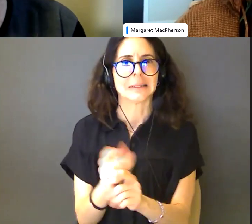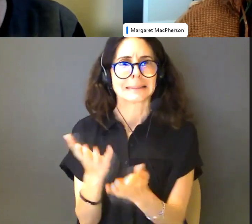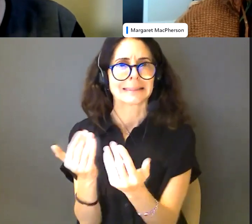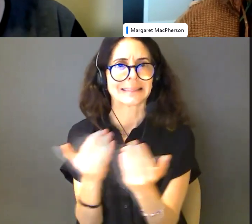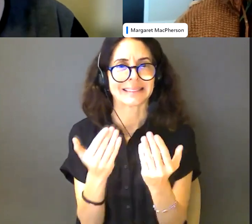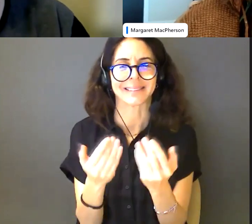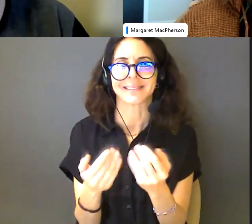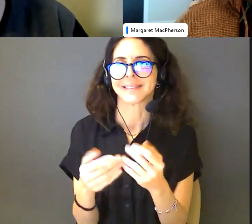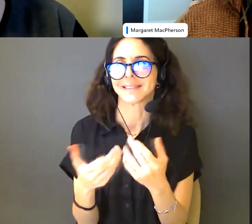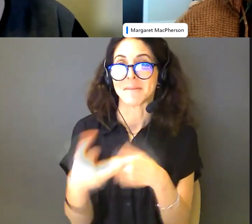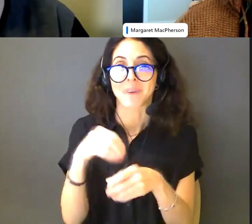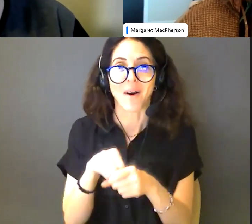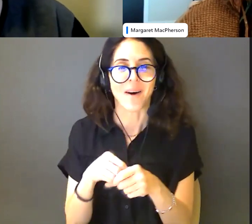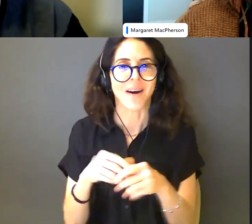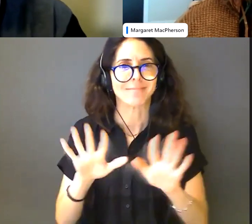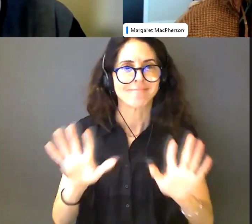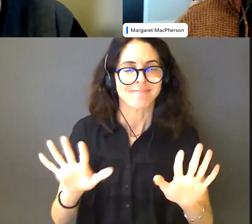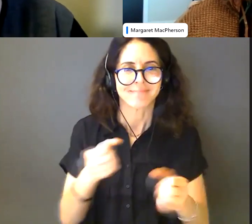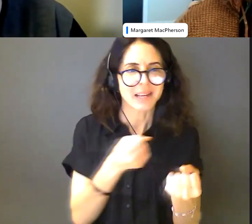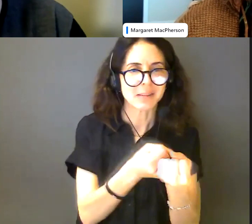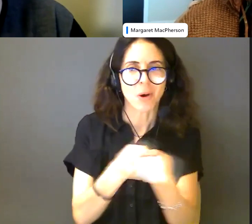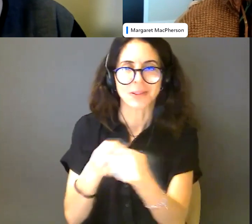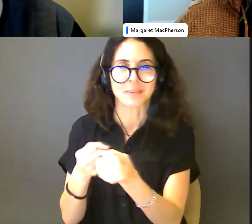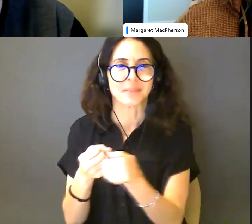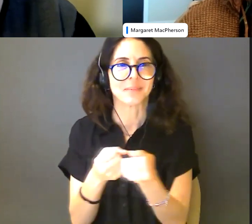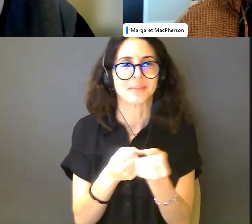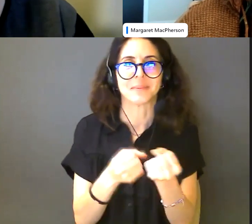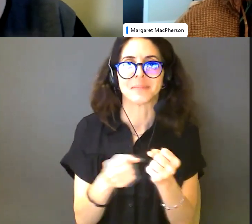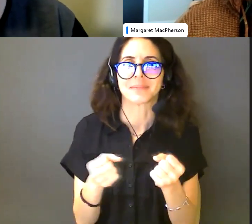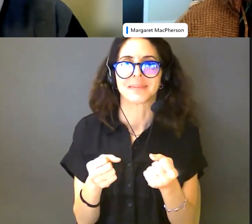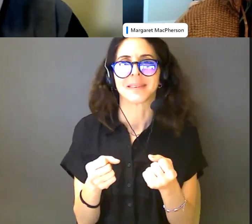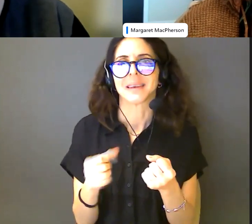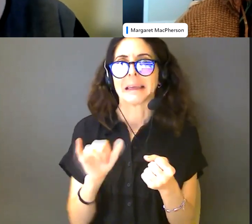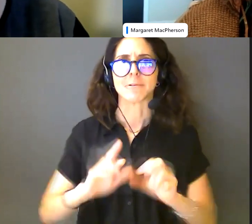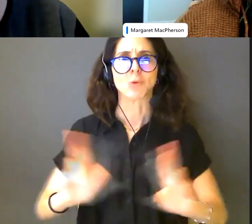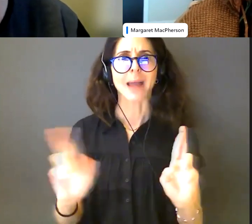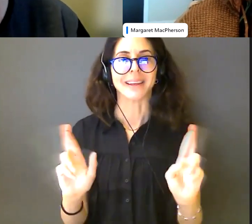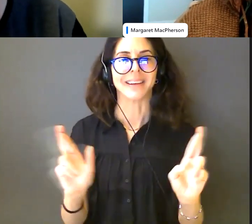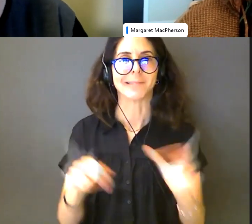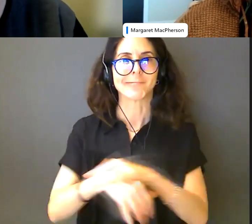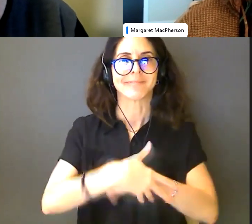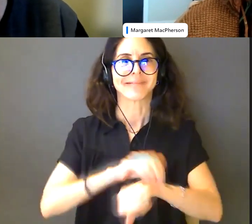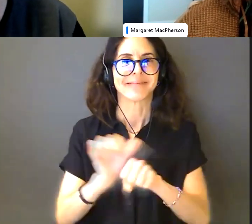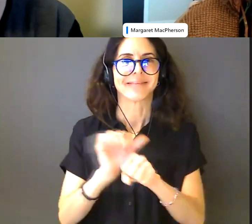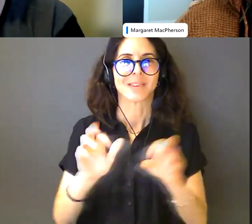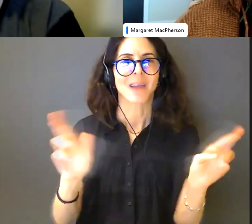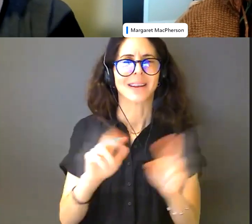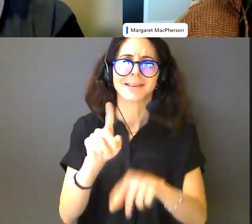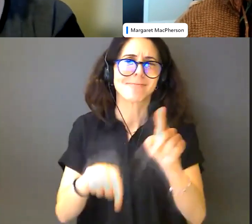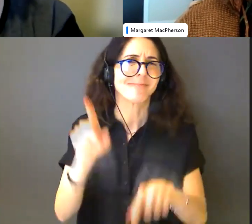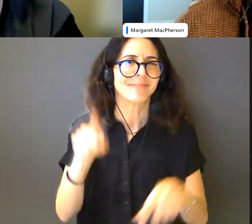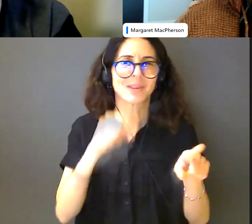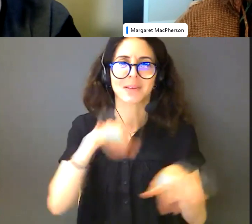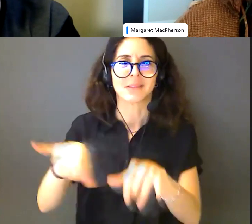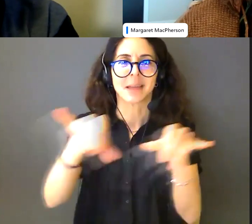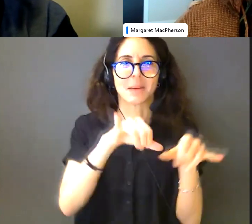be patient, and support them when they're on steroids. I mean, they're all different, and